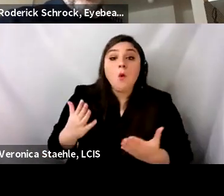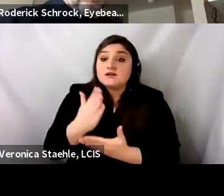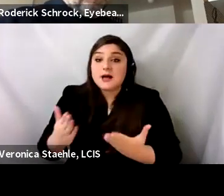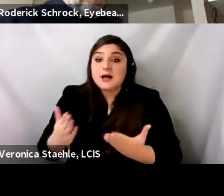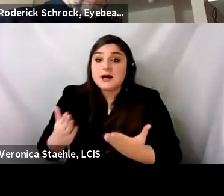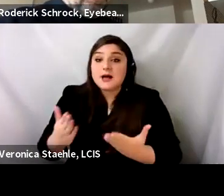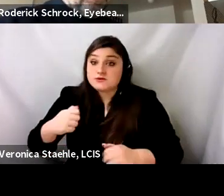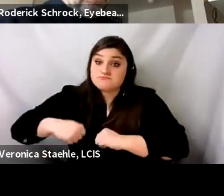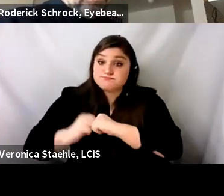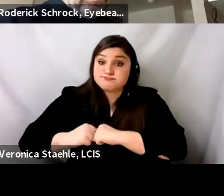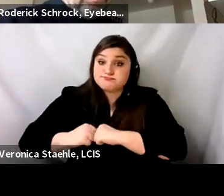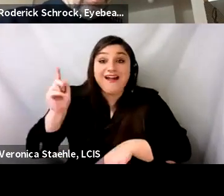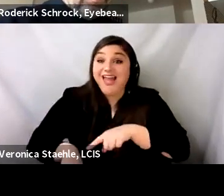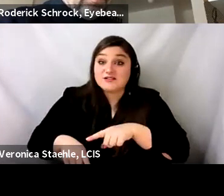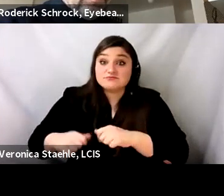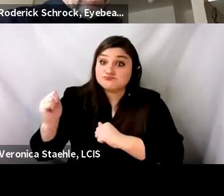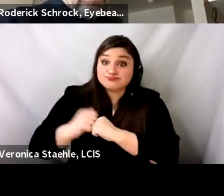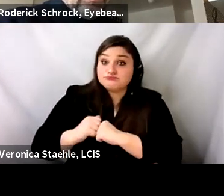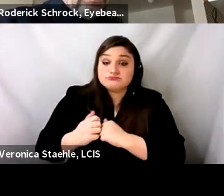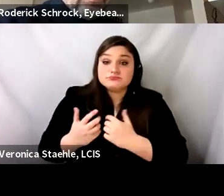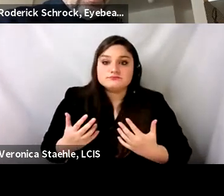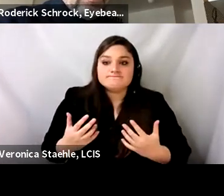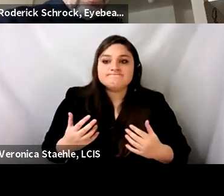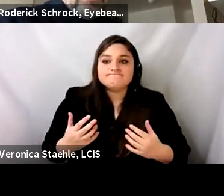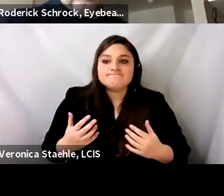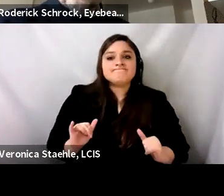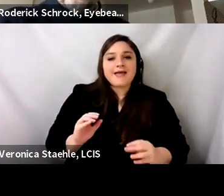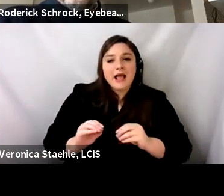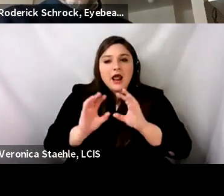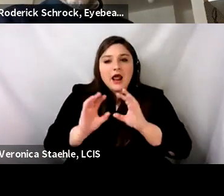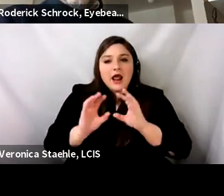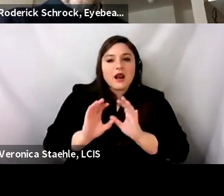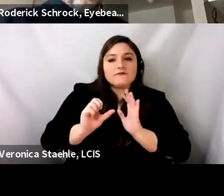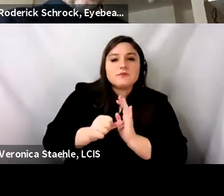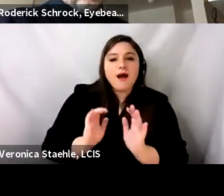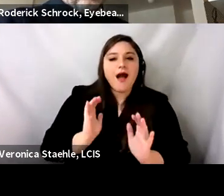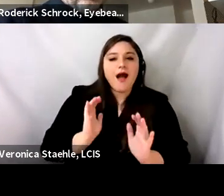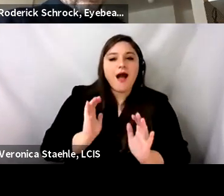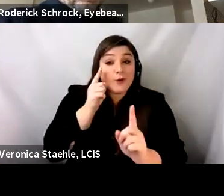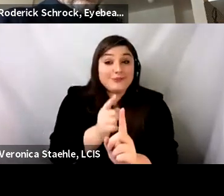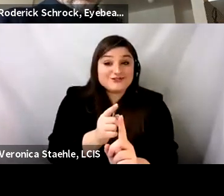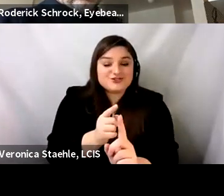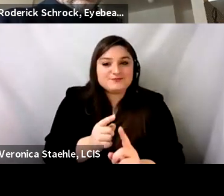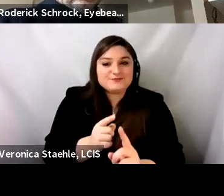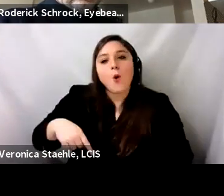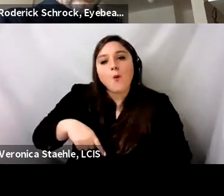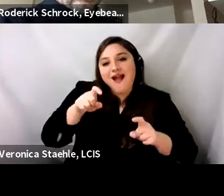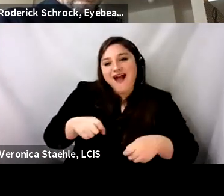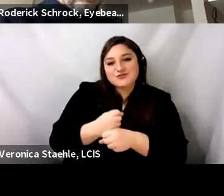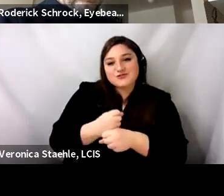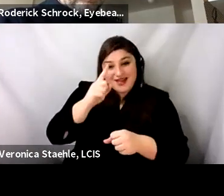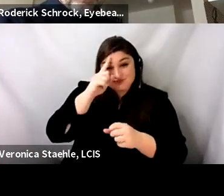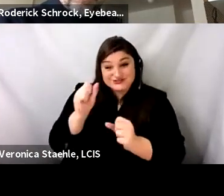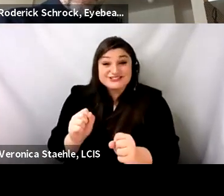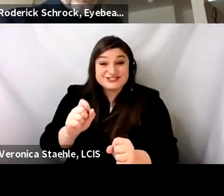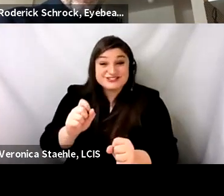and our principles has really been, I think, so important in terms of making those strategic decisions. And I think the